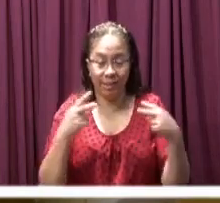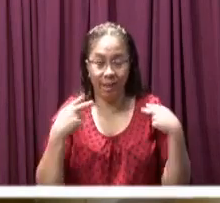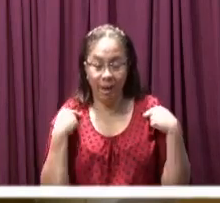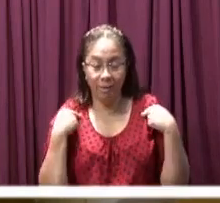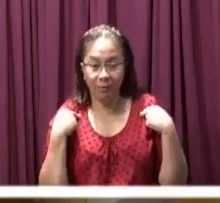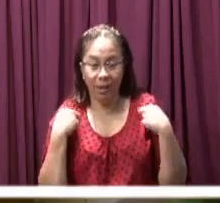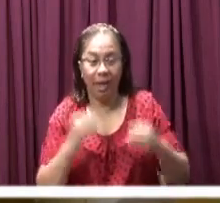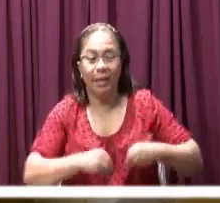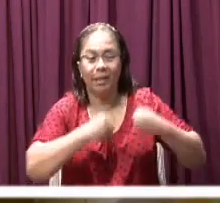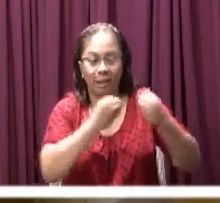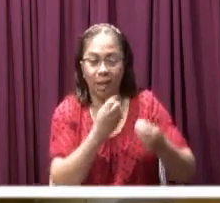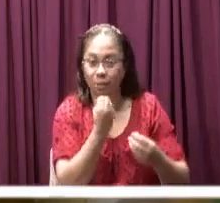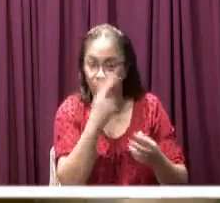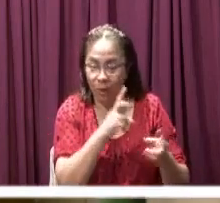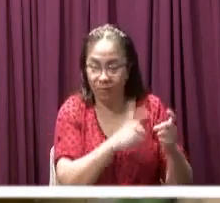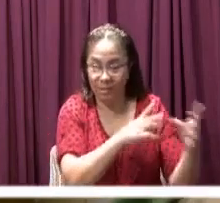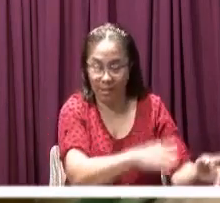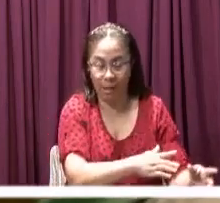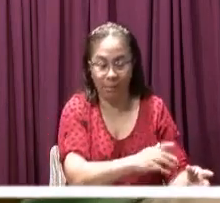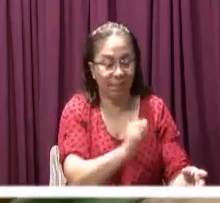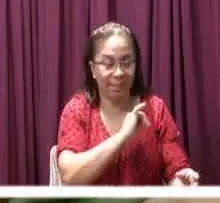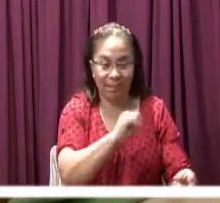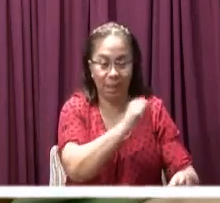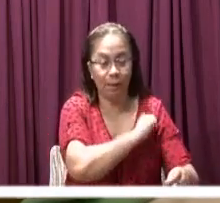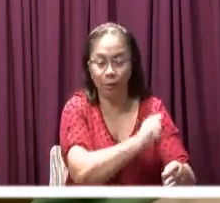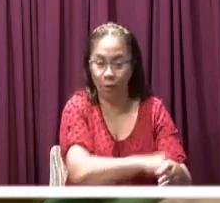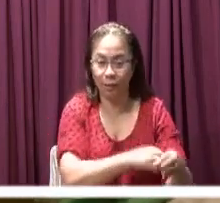same responsibility he has with them.